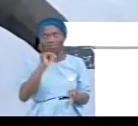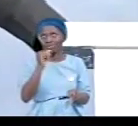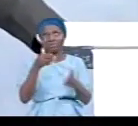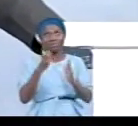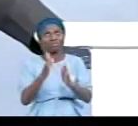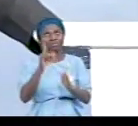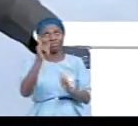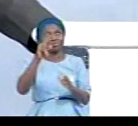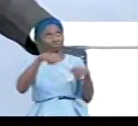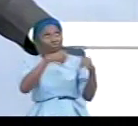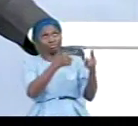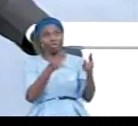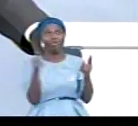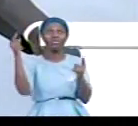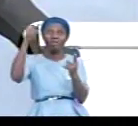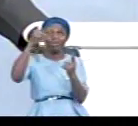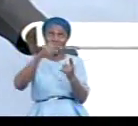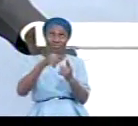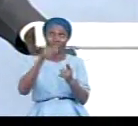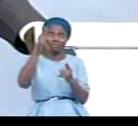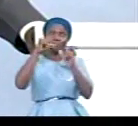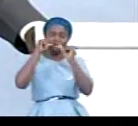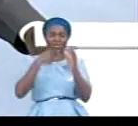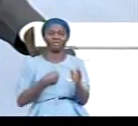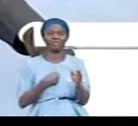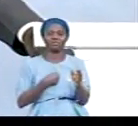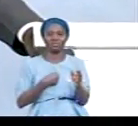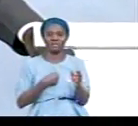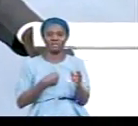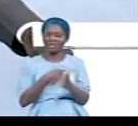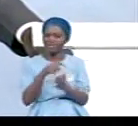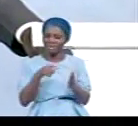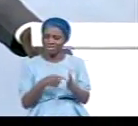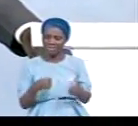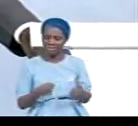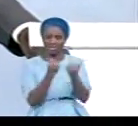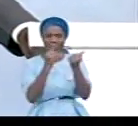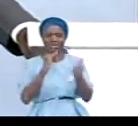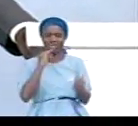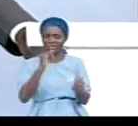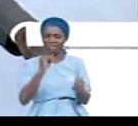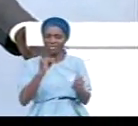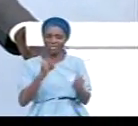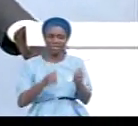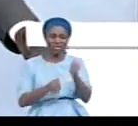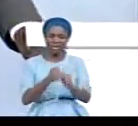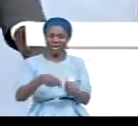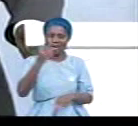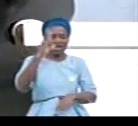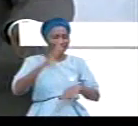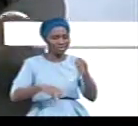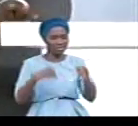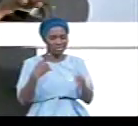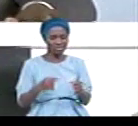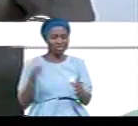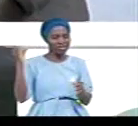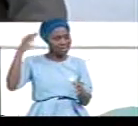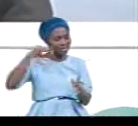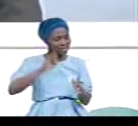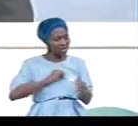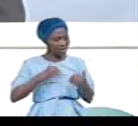except you bless me. This challenge is higher than the grace I have, and